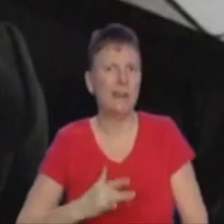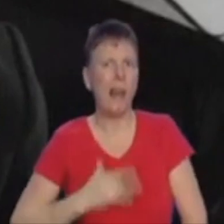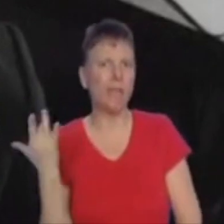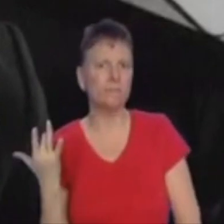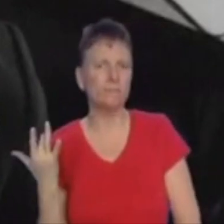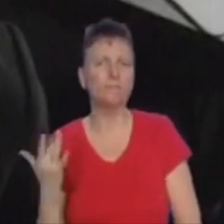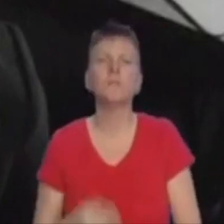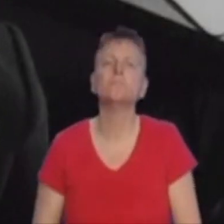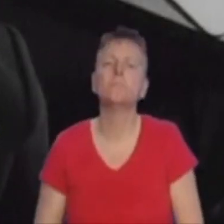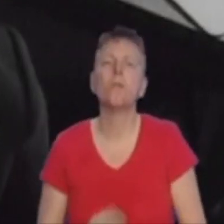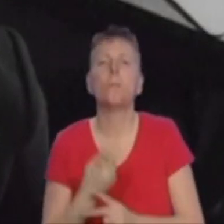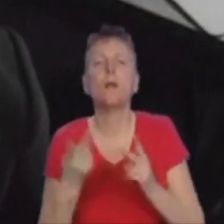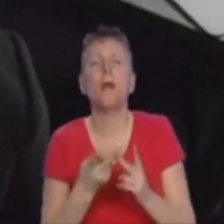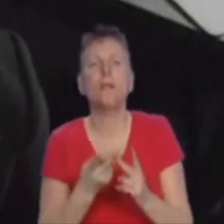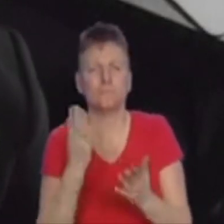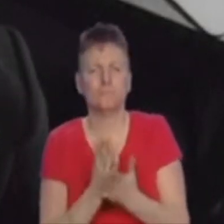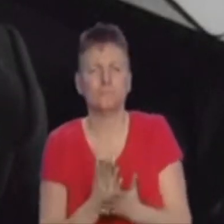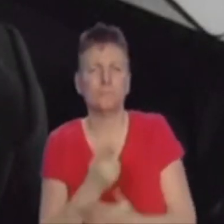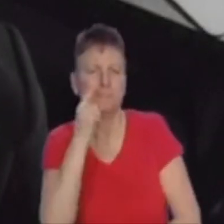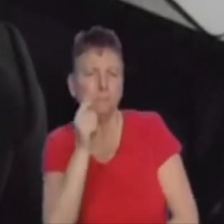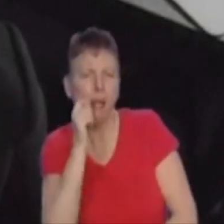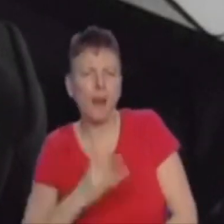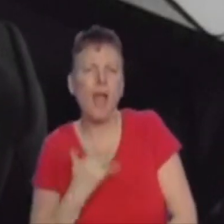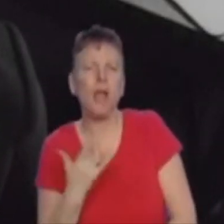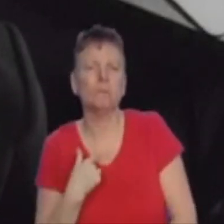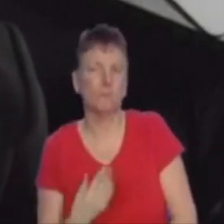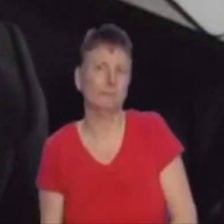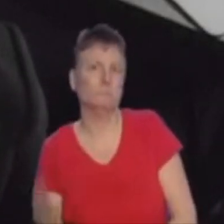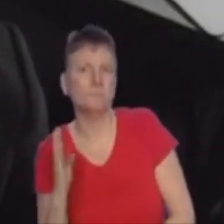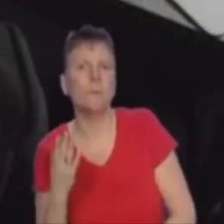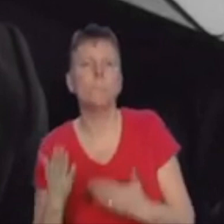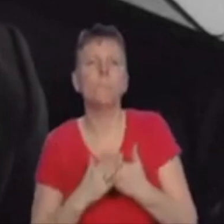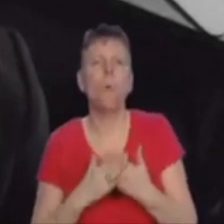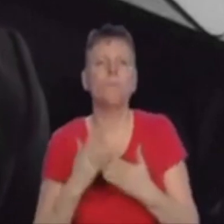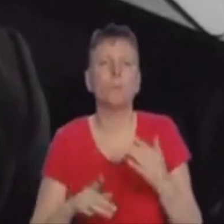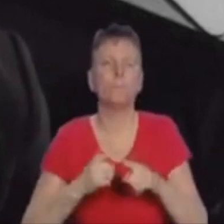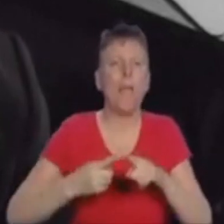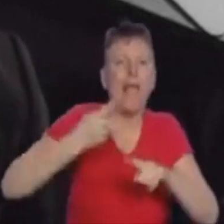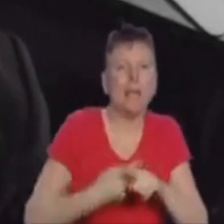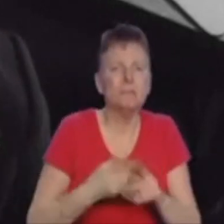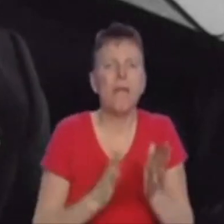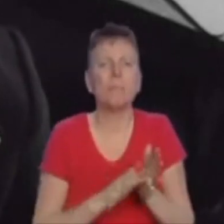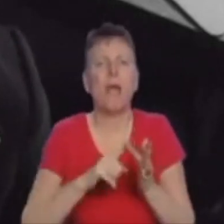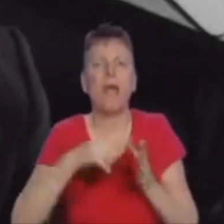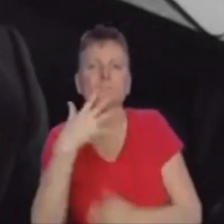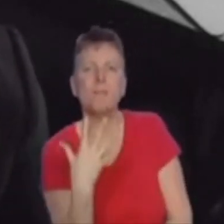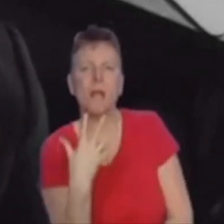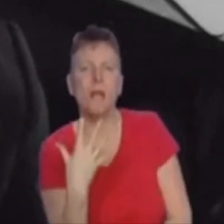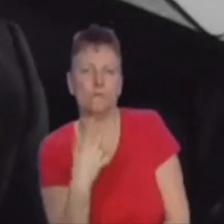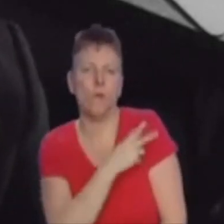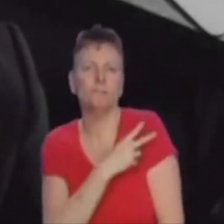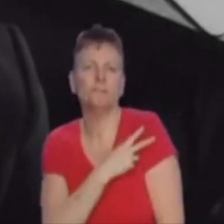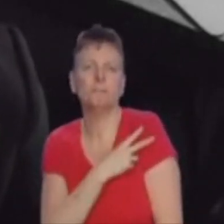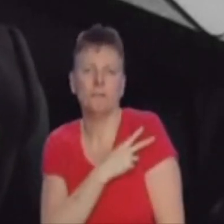Up next, another slice of spy life as we hear more from ex-MI6 officer and whistleblower Richard Tomlinson, wanted